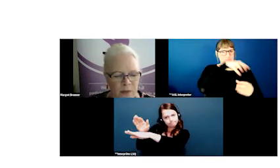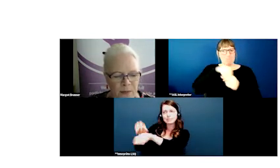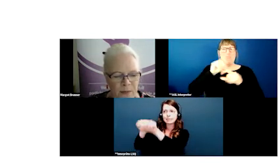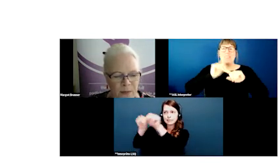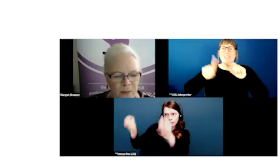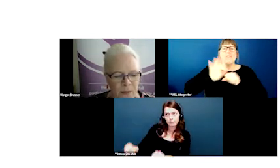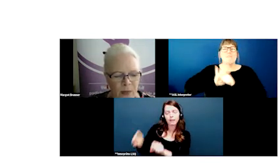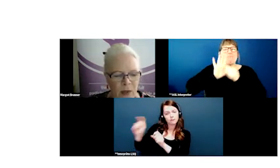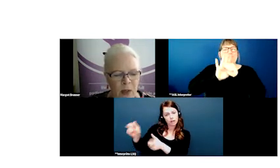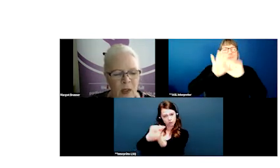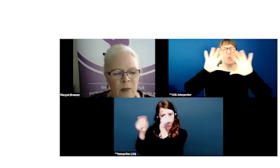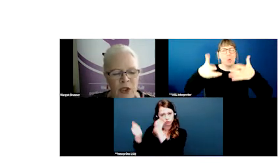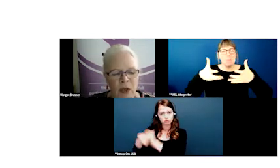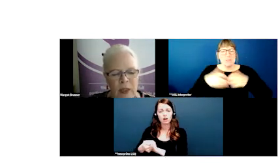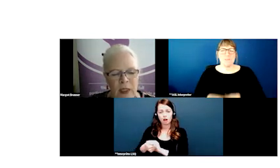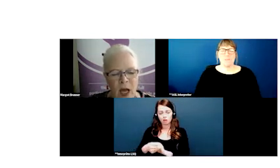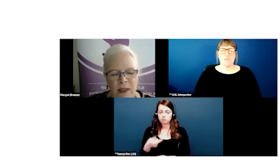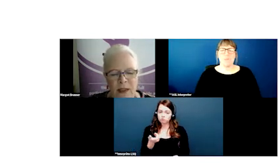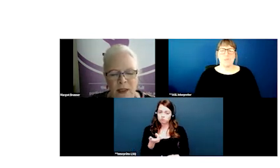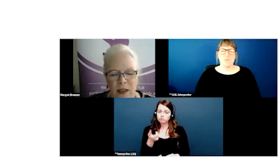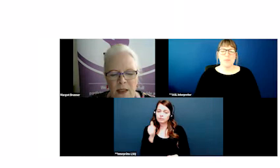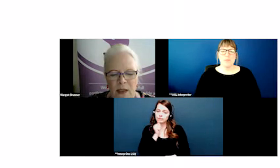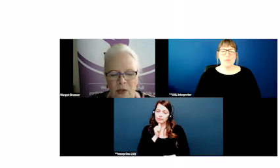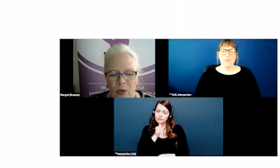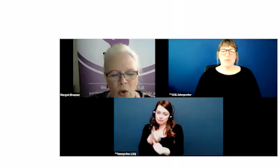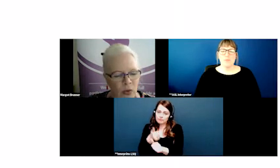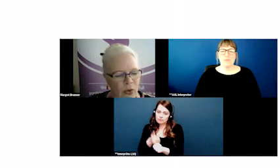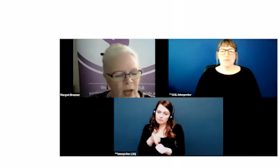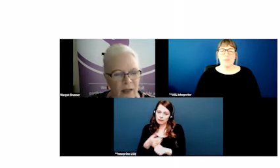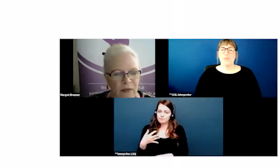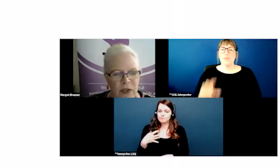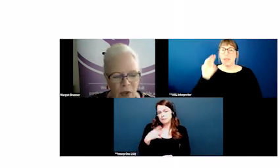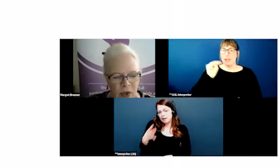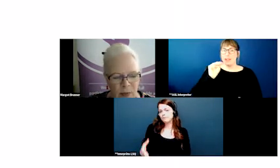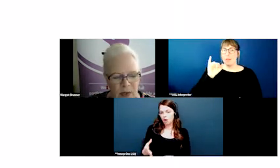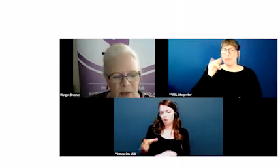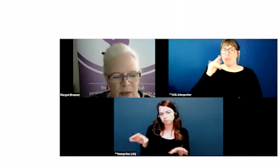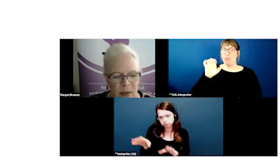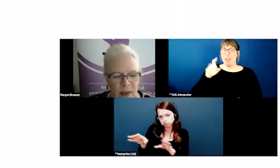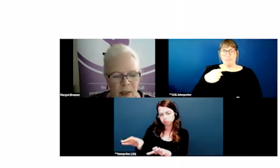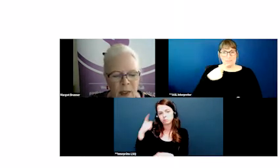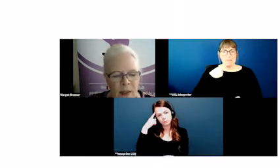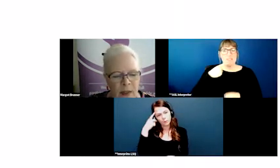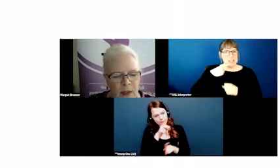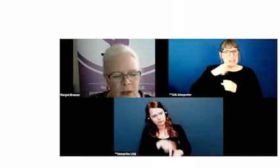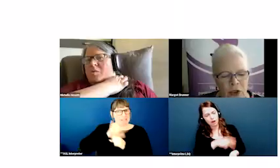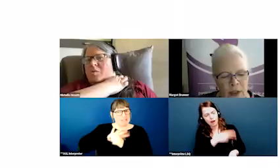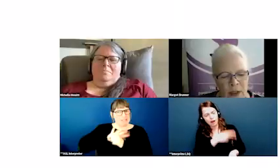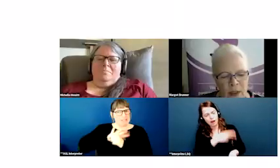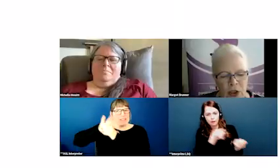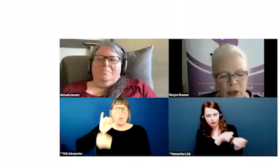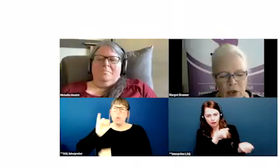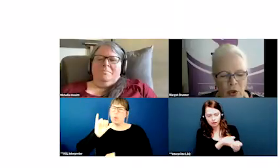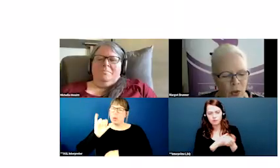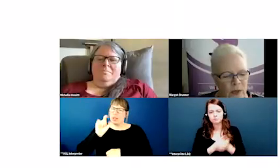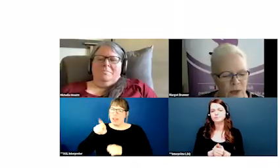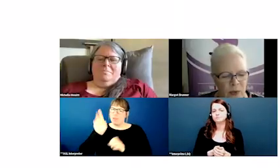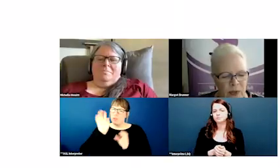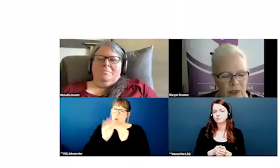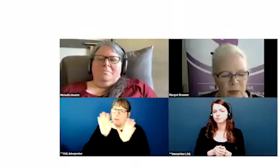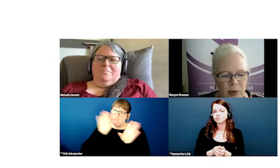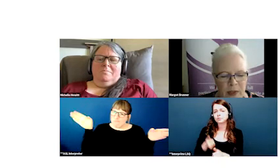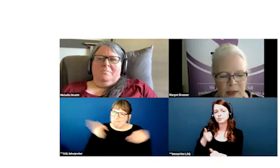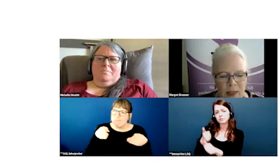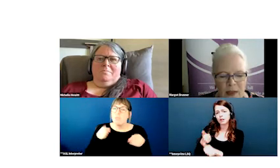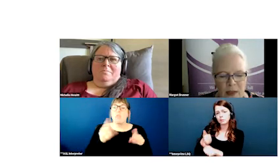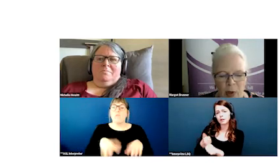groups. Michelle realized that the need to hone her activist arguments. She initially took courses with